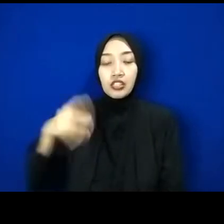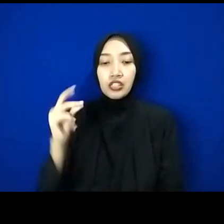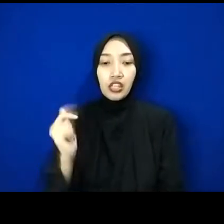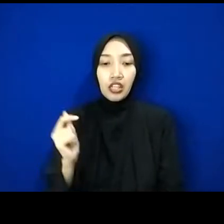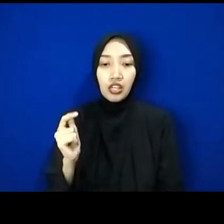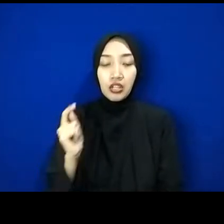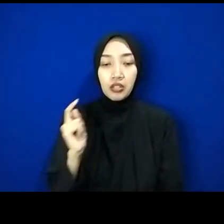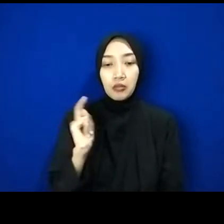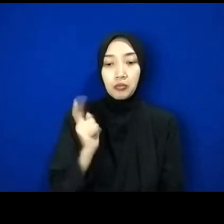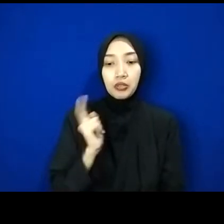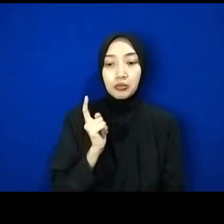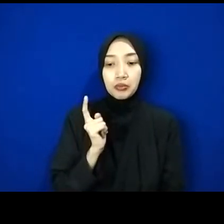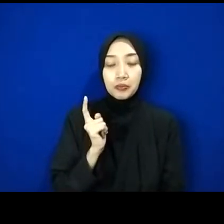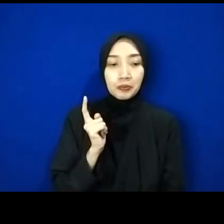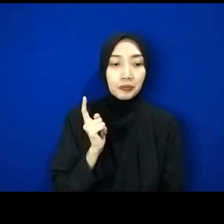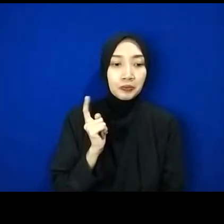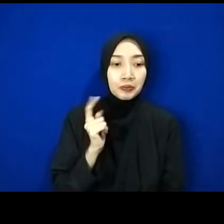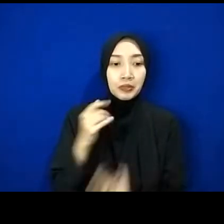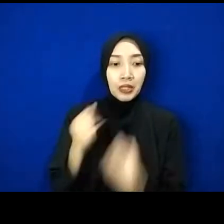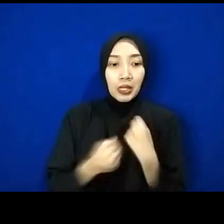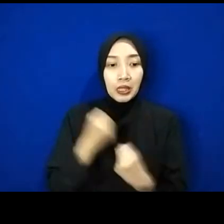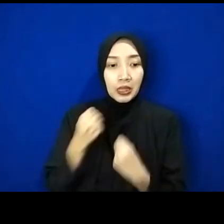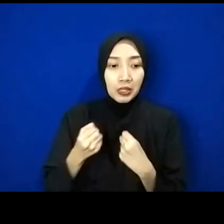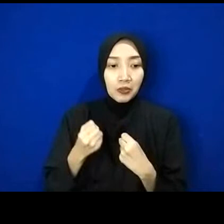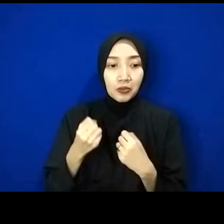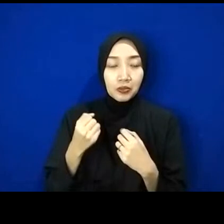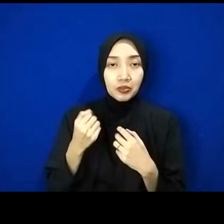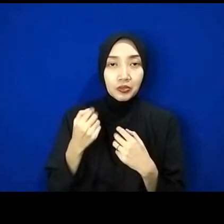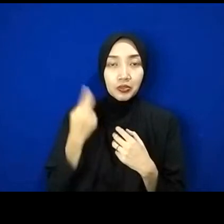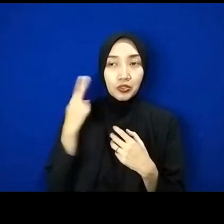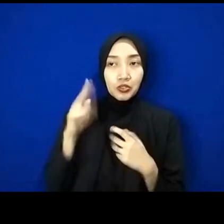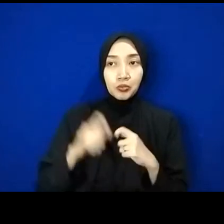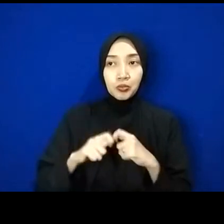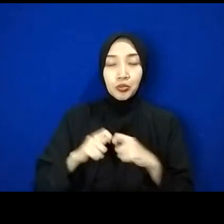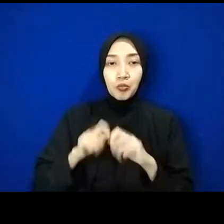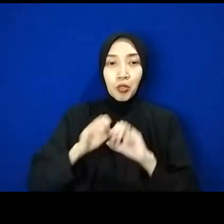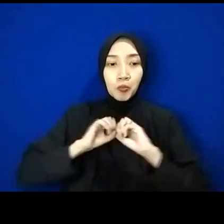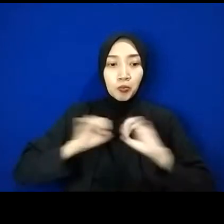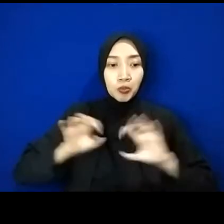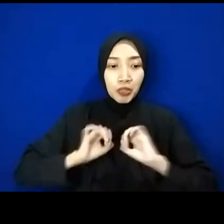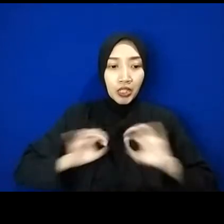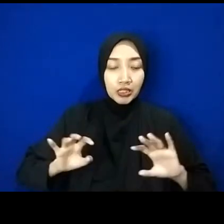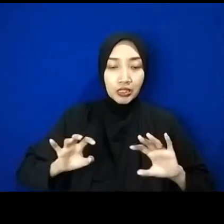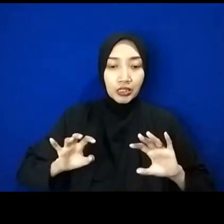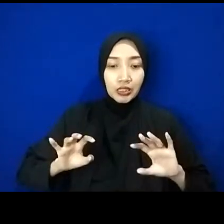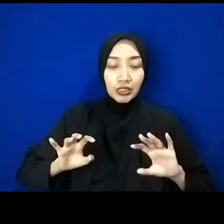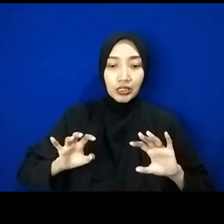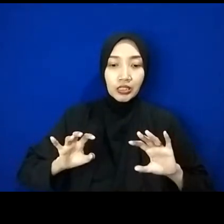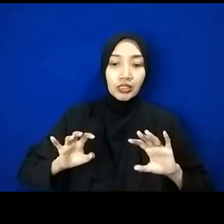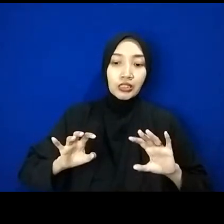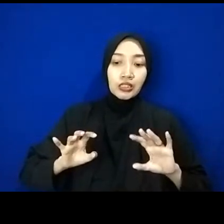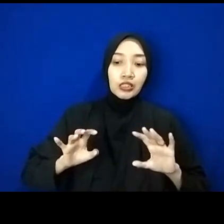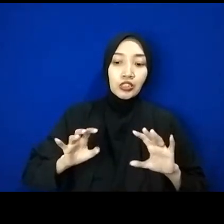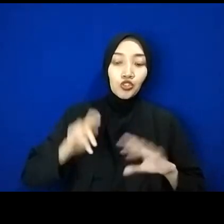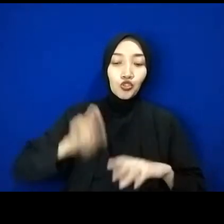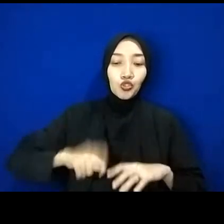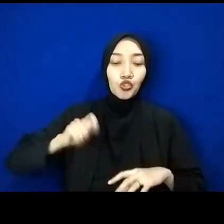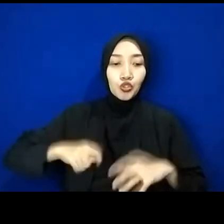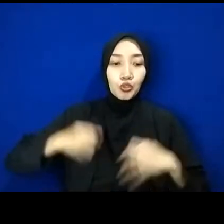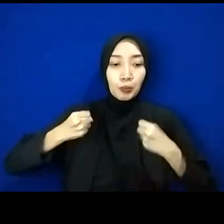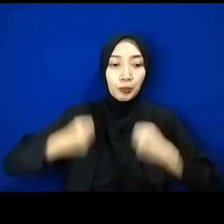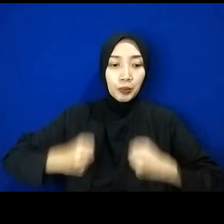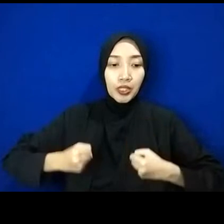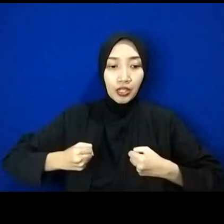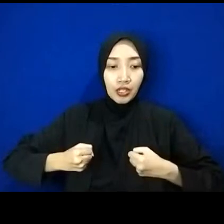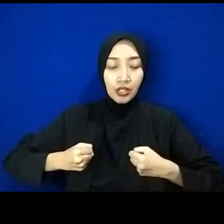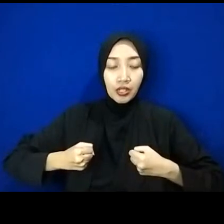to produce publication on the criminal law and criminal justice issue, because it is